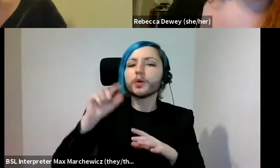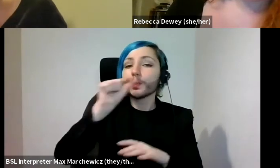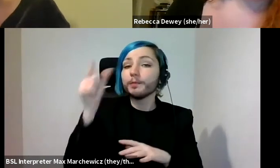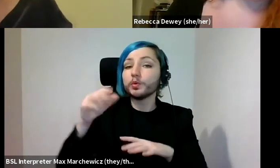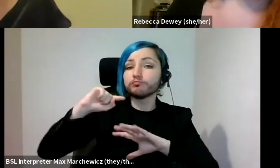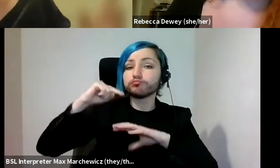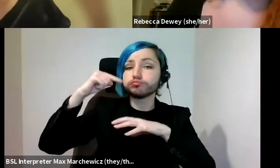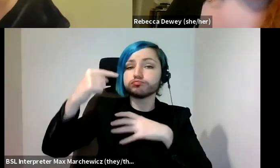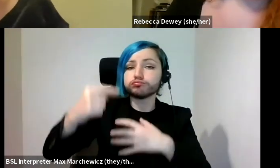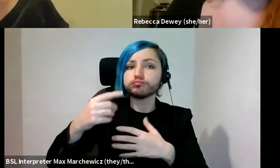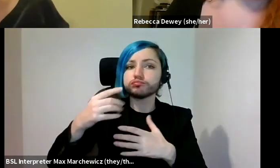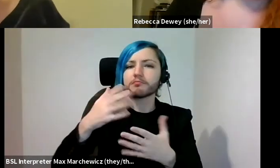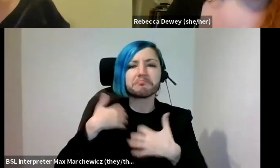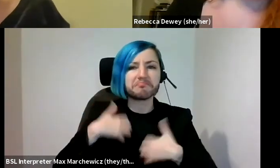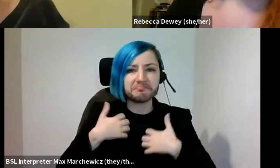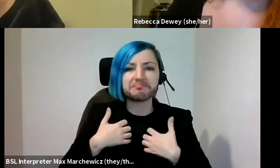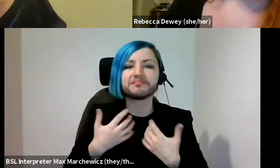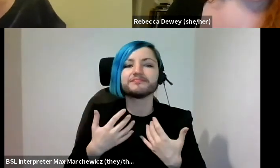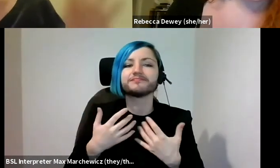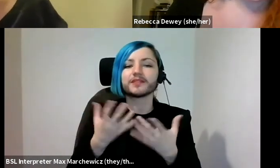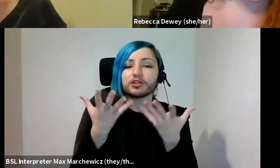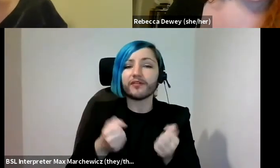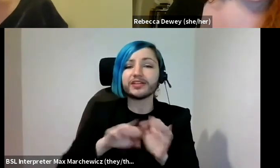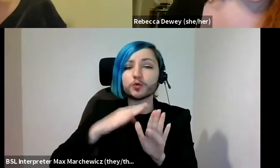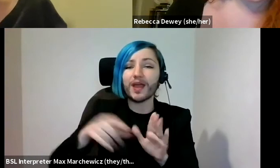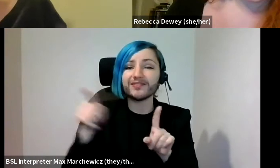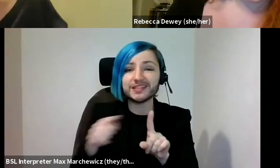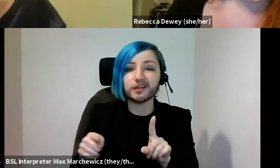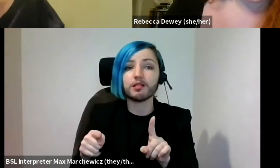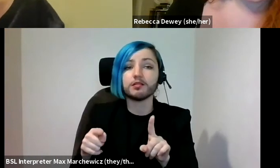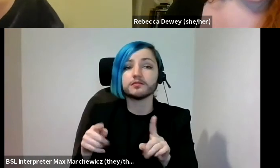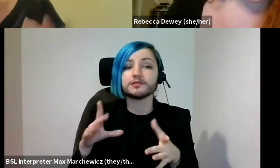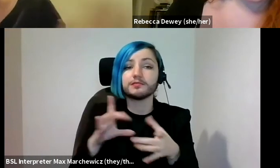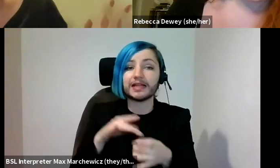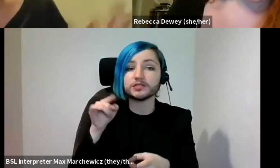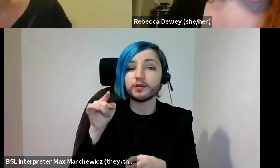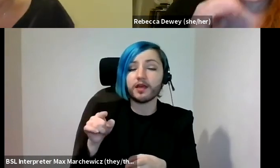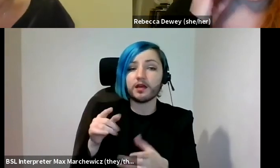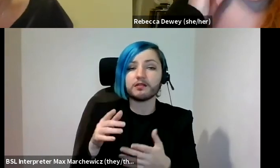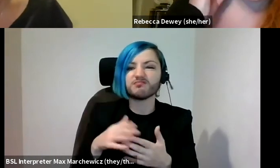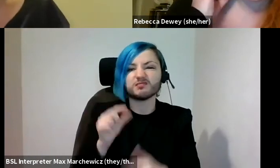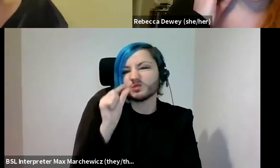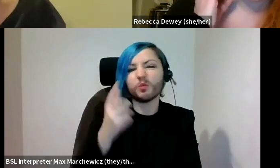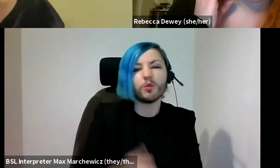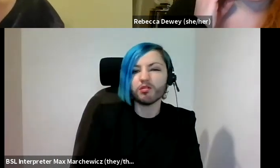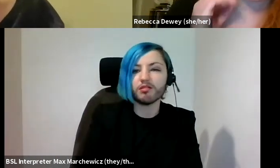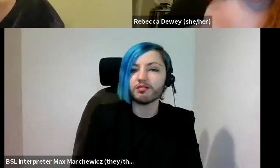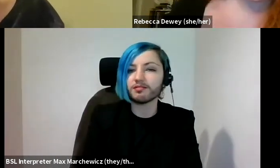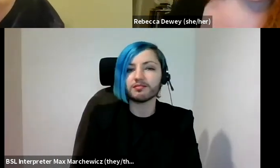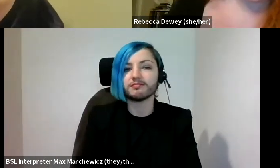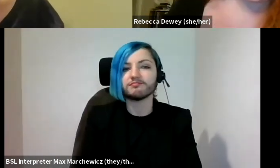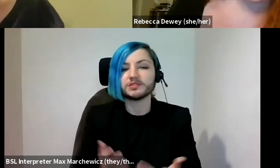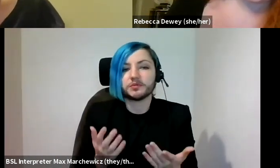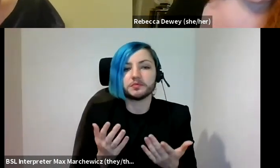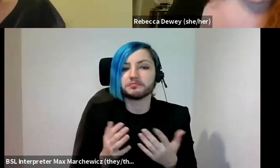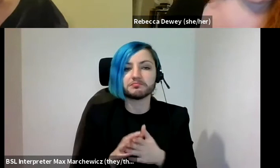one. The gravitational wave signals from that, the straight gravitational wave signals, be too small again for us